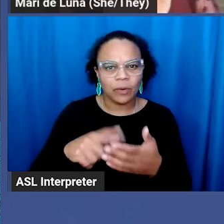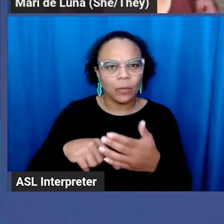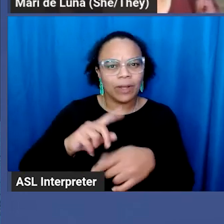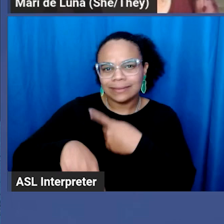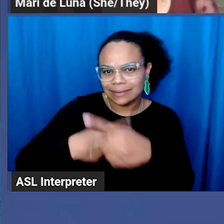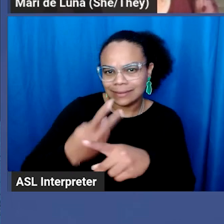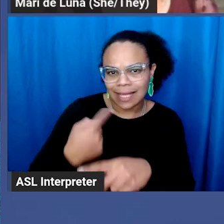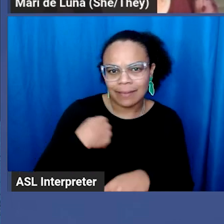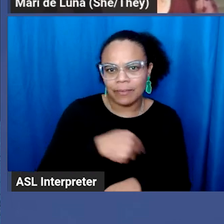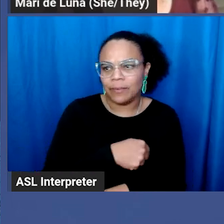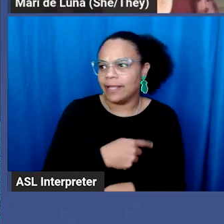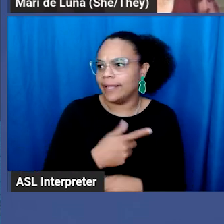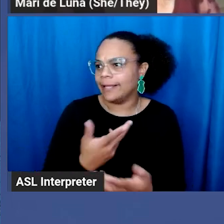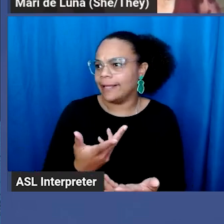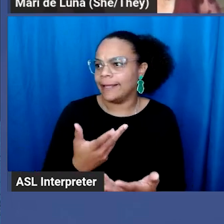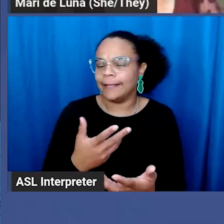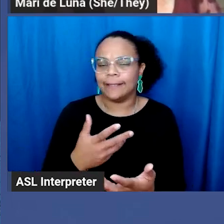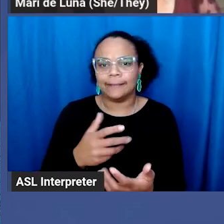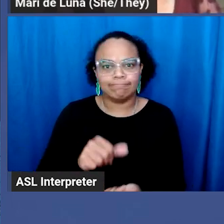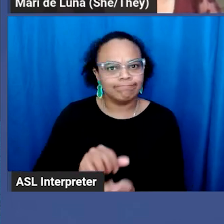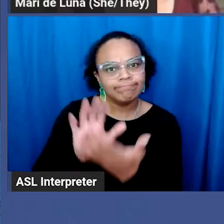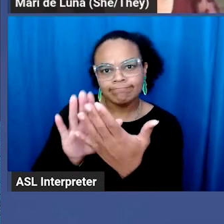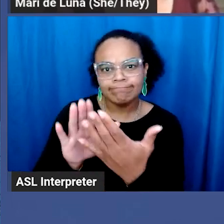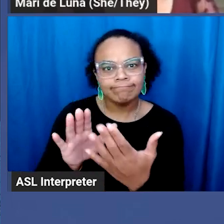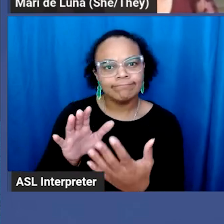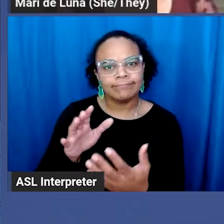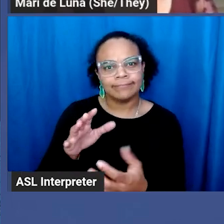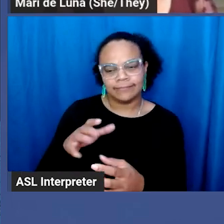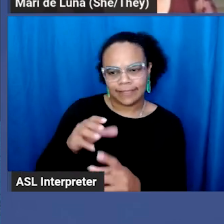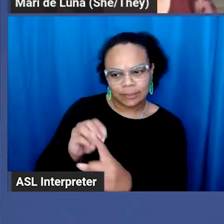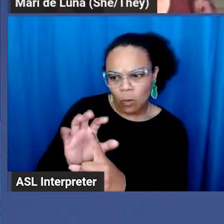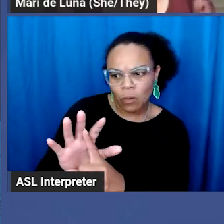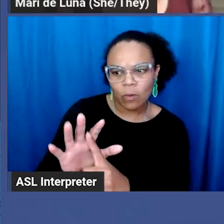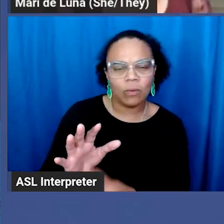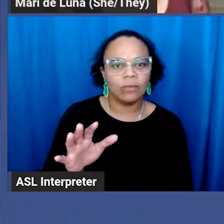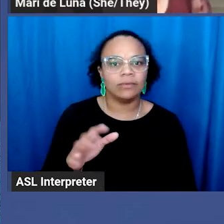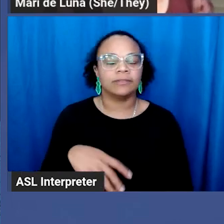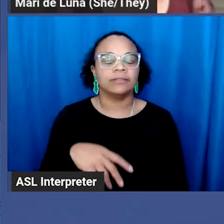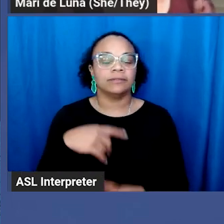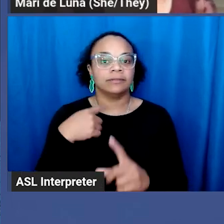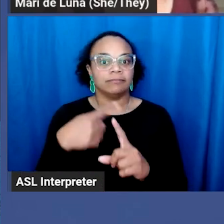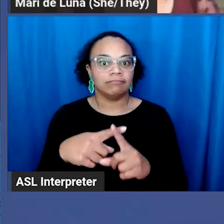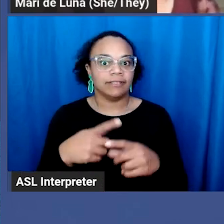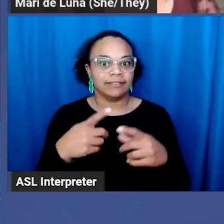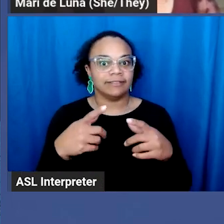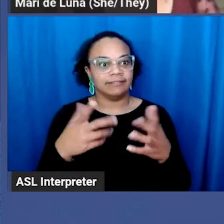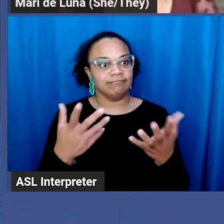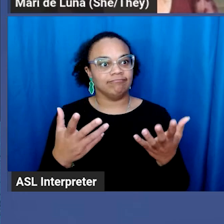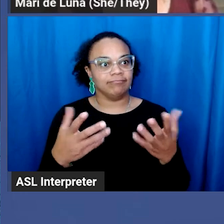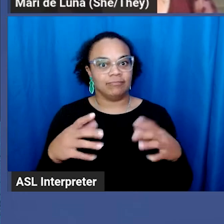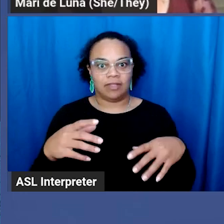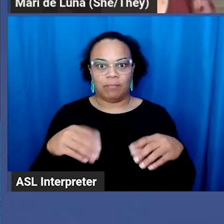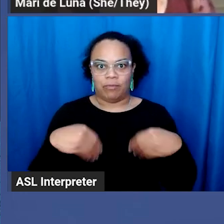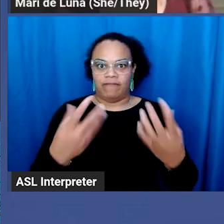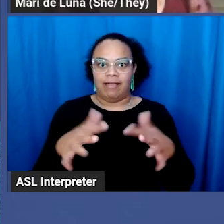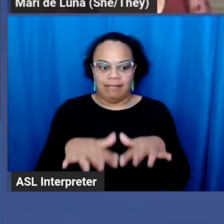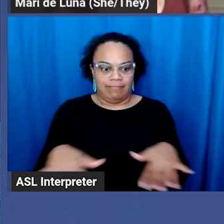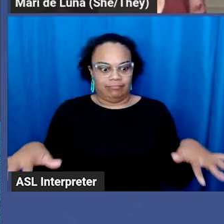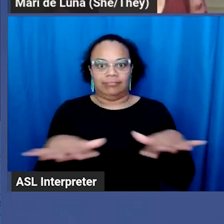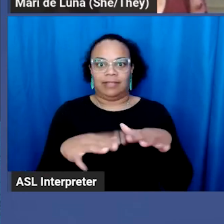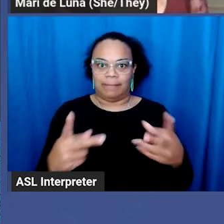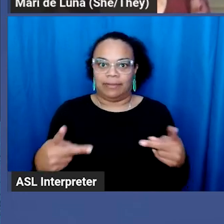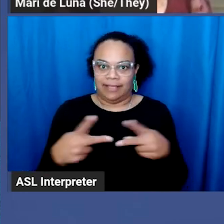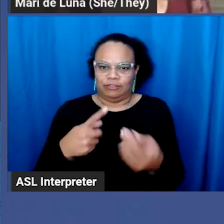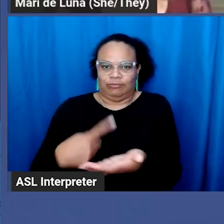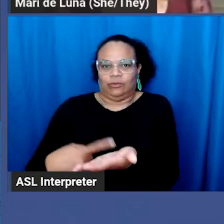we are exposed to, and here's the space to talk about that.